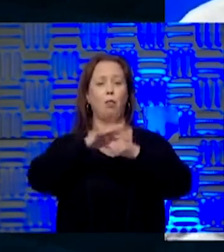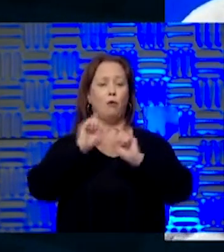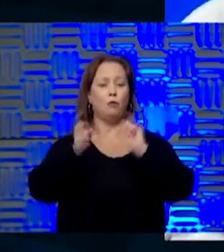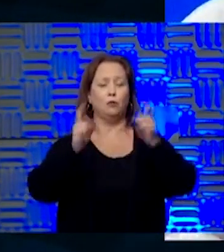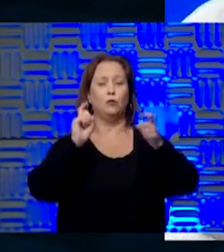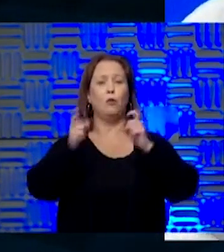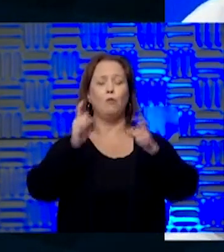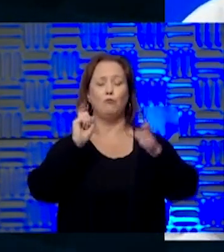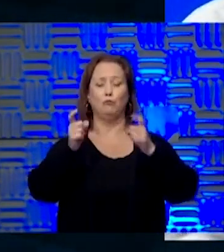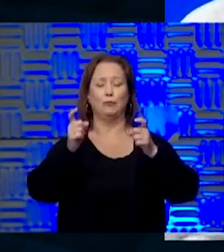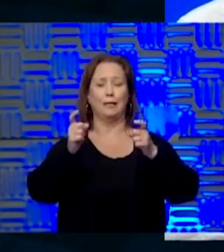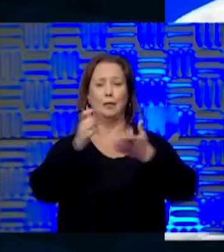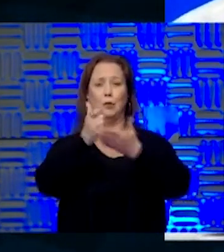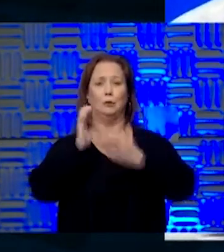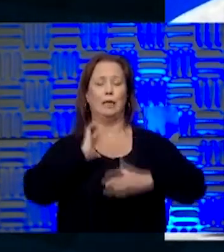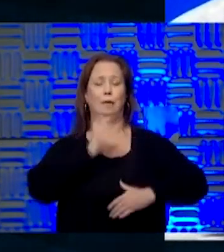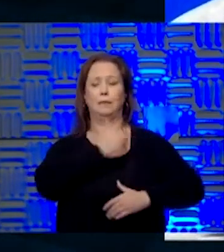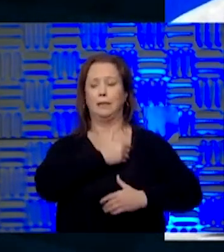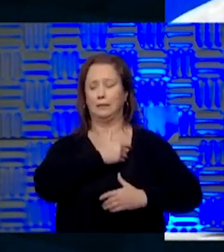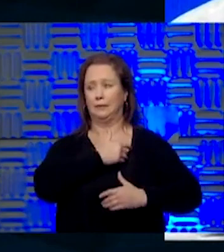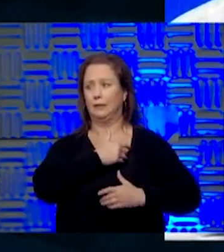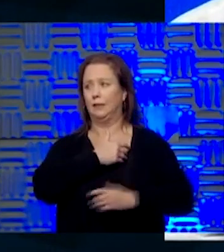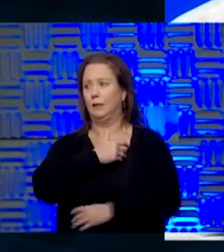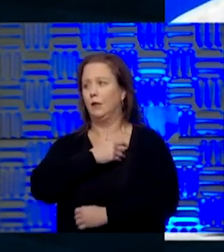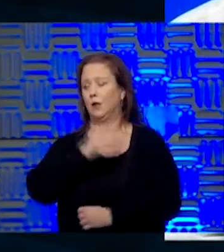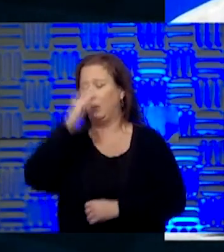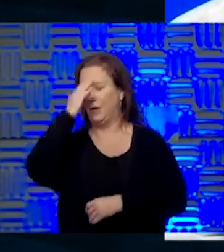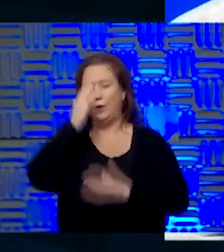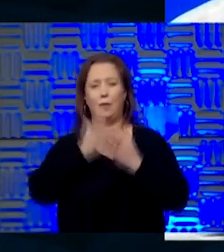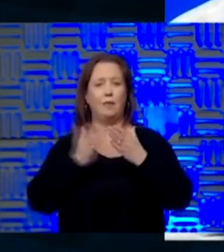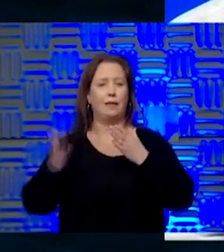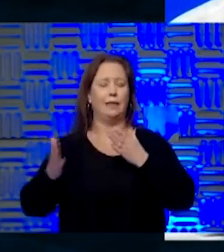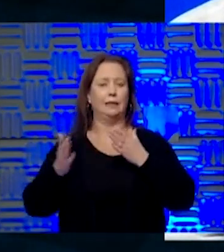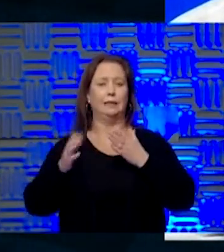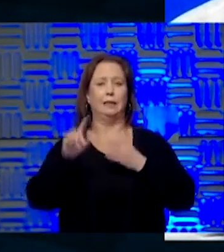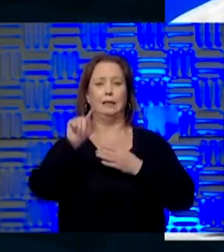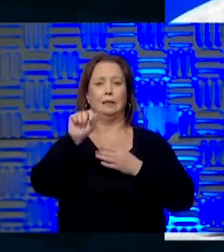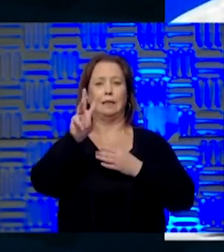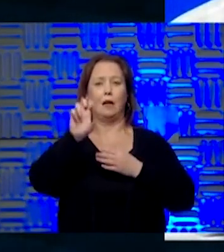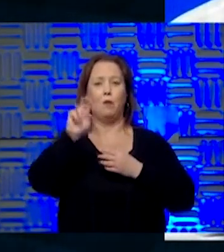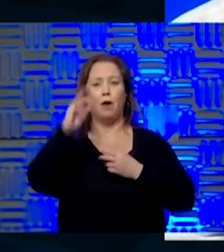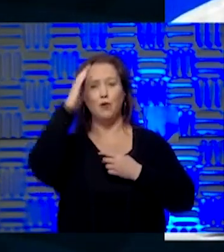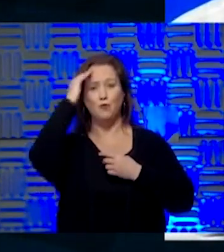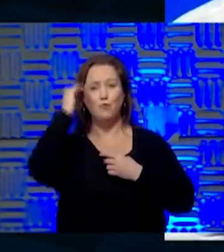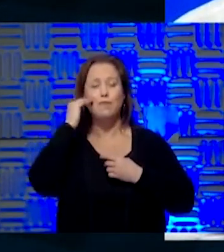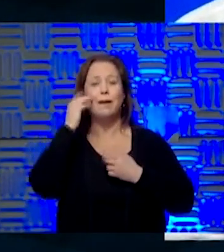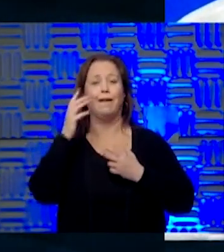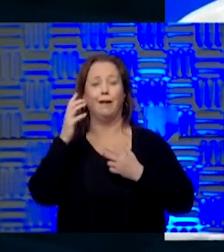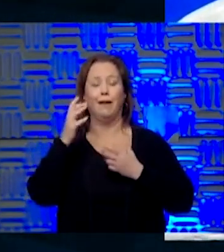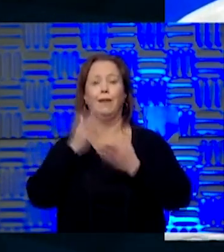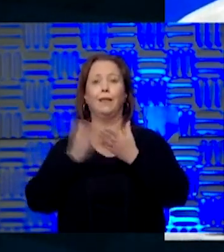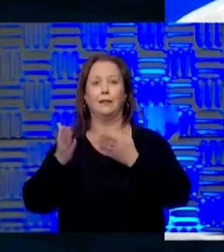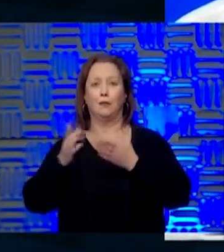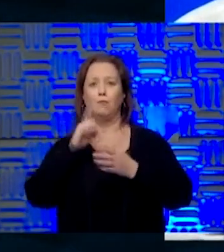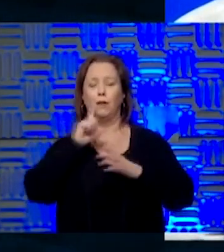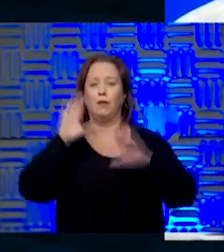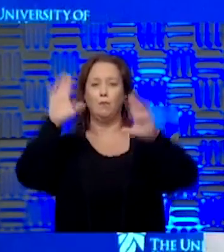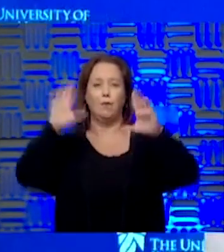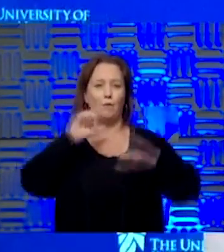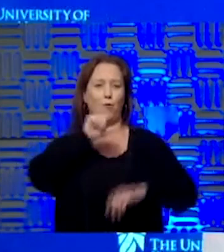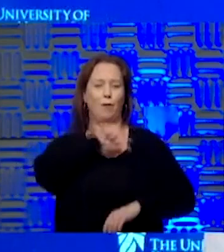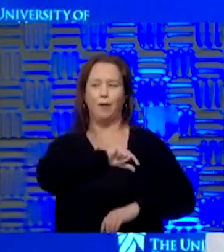helped step up into these things. And indeed, we know that the things that come out of Taiwan, Korea, and some of our other things are really good